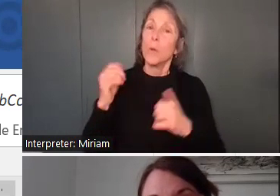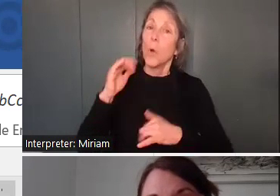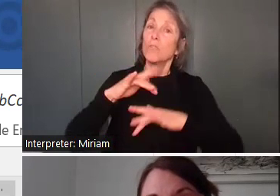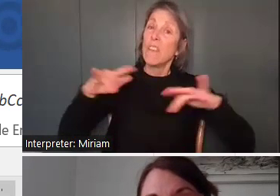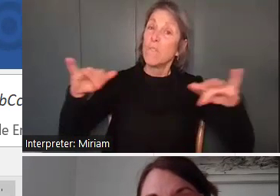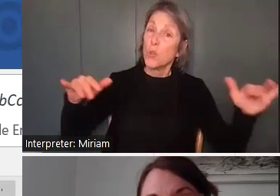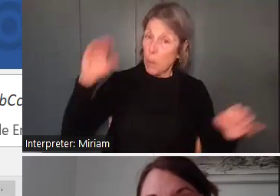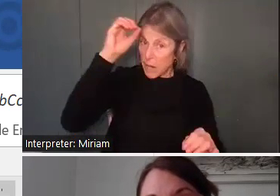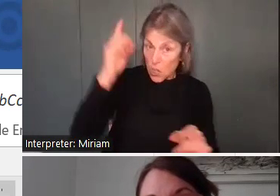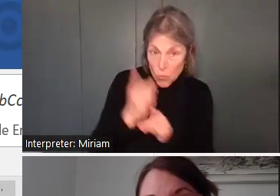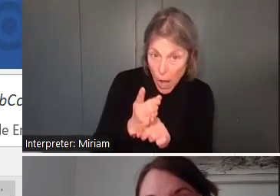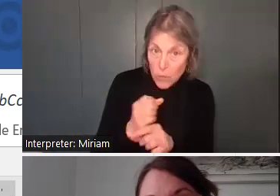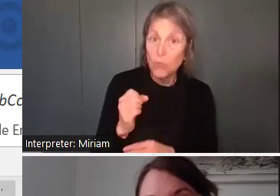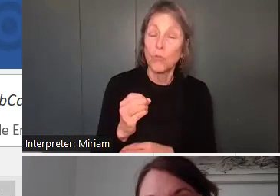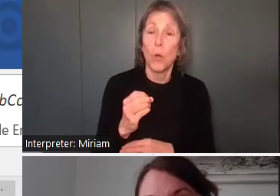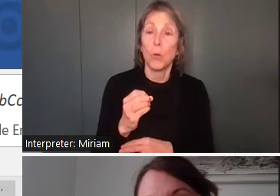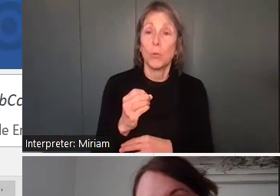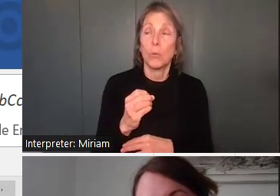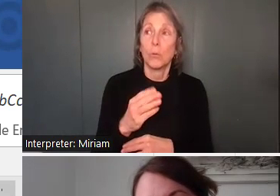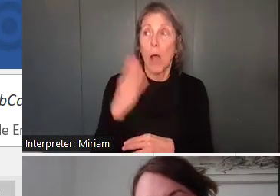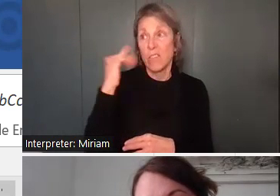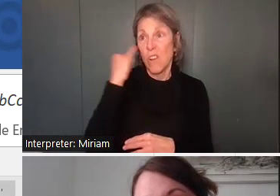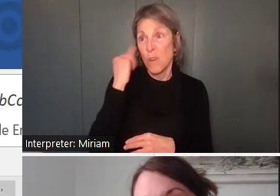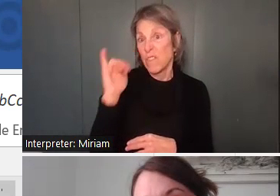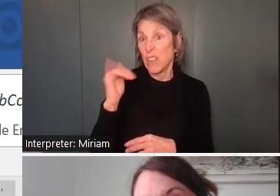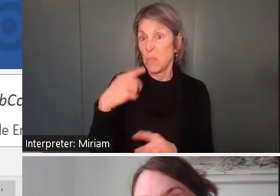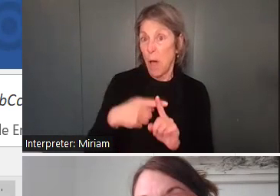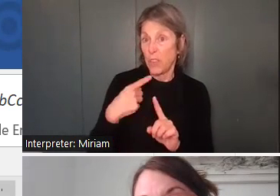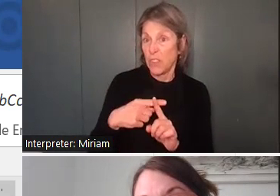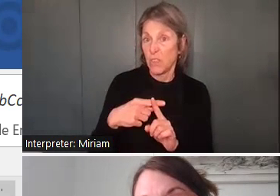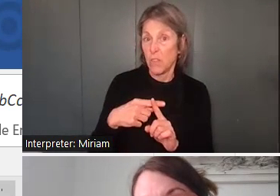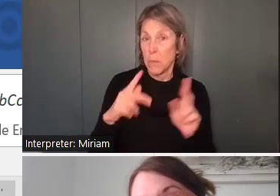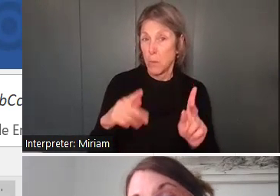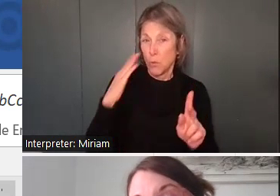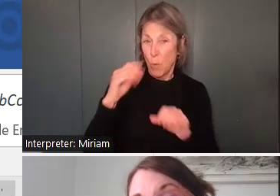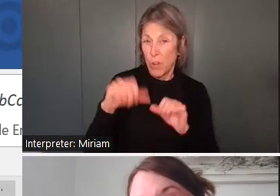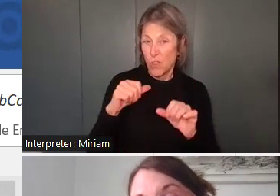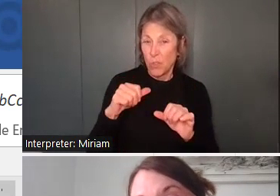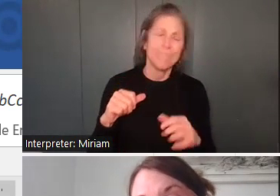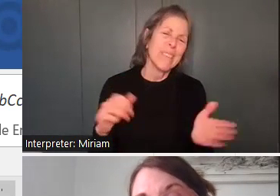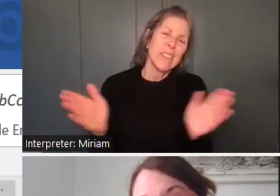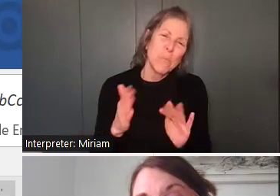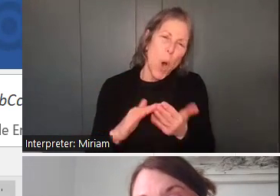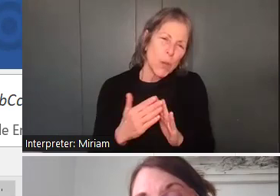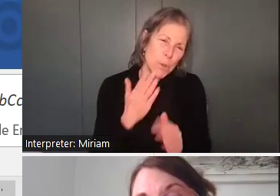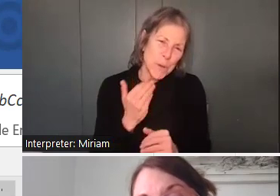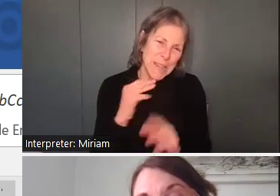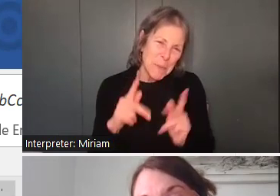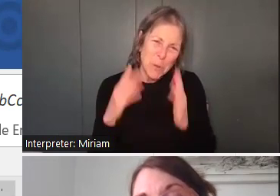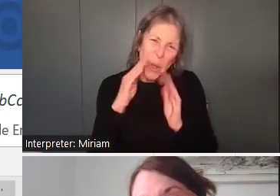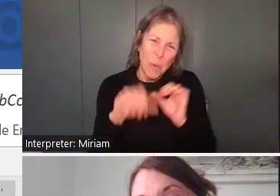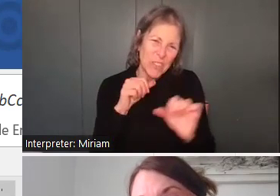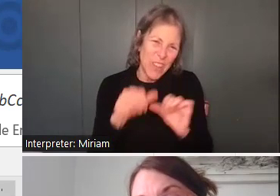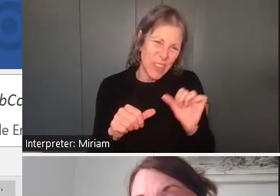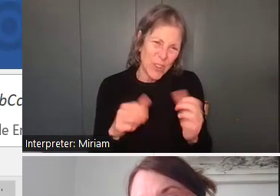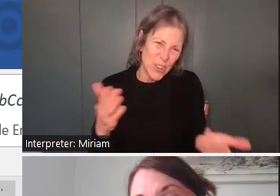we might not necessarily, I don't know if that's necessarily a good thing that people know each other. It's a small community, so I'm sure lots of people know each other, but you know what I'm saying?